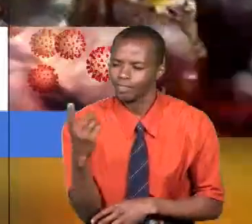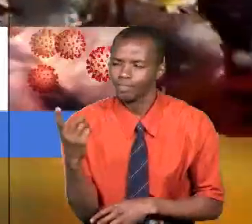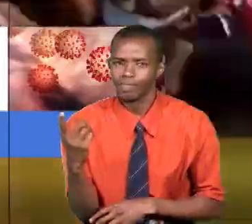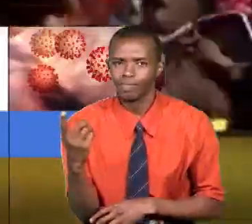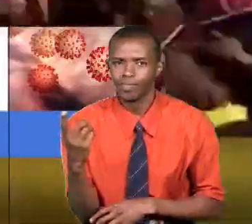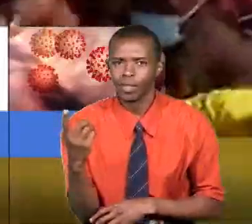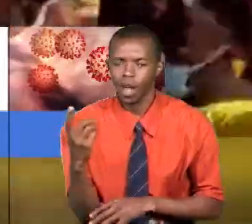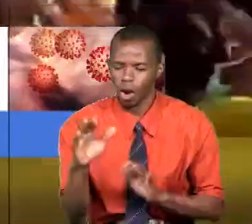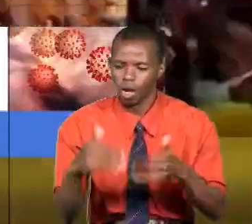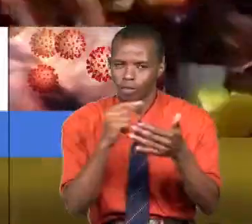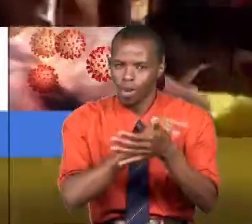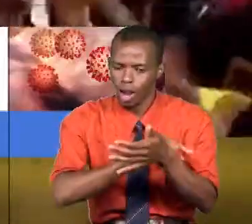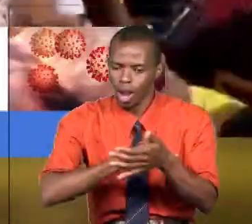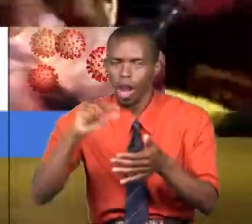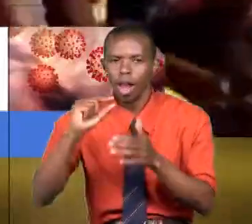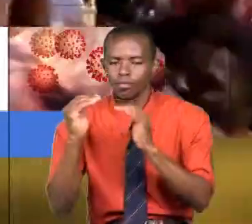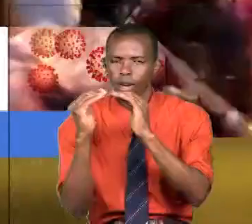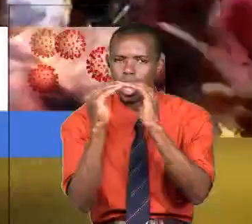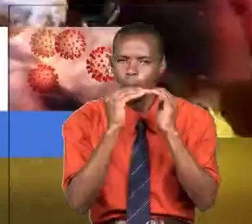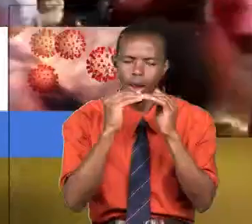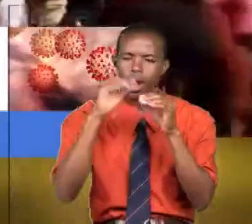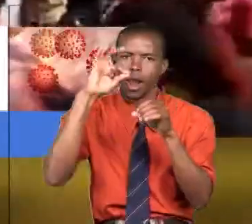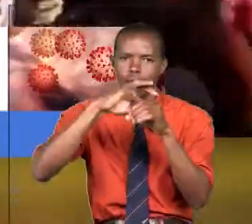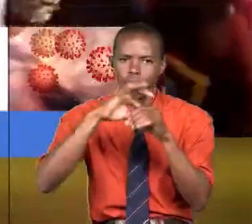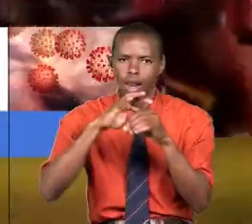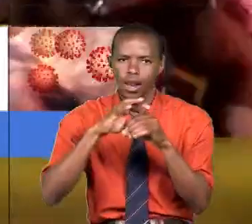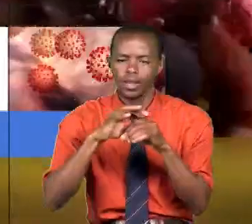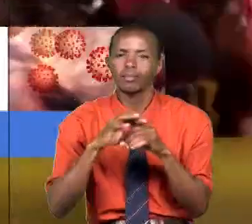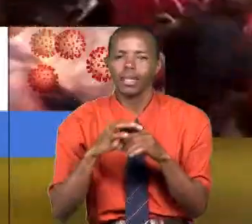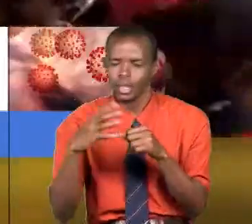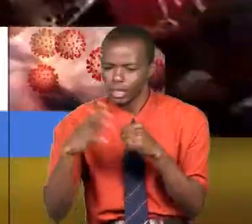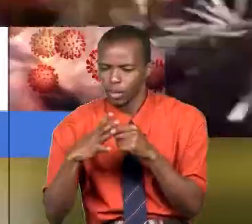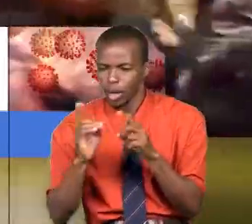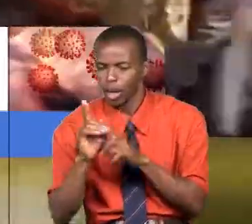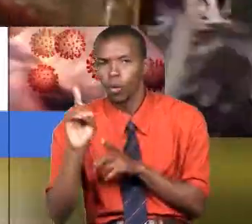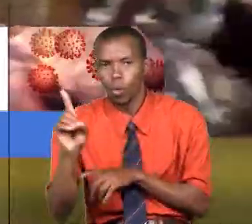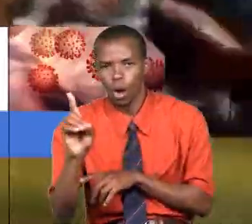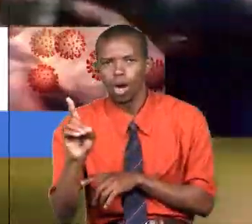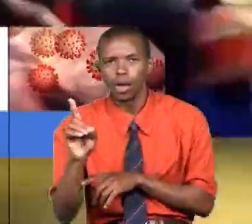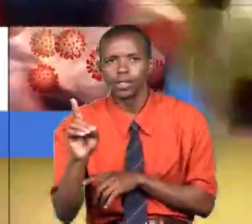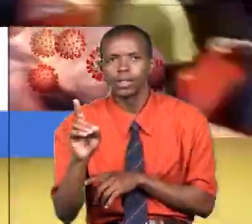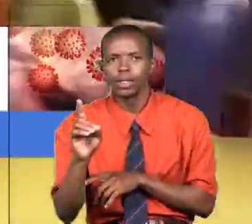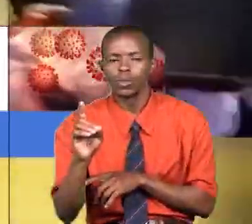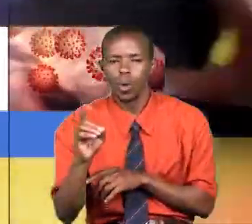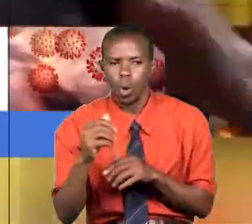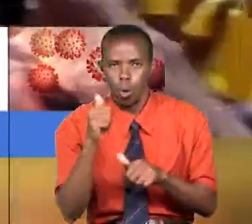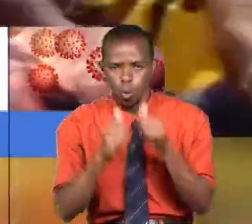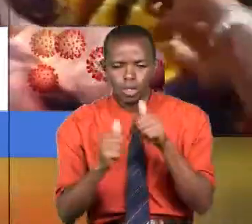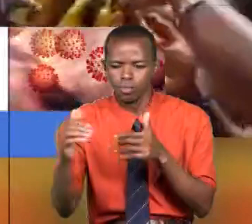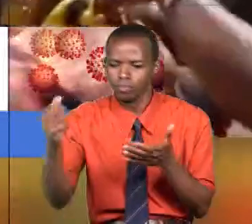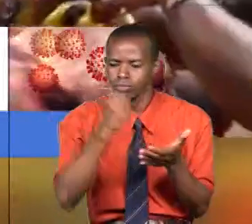the way for Guinea's first democratic elections since independence from France, which put Alpha Condé in